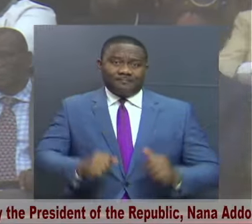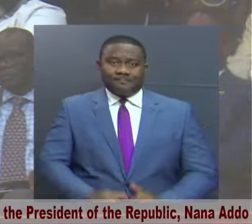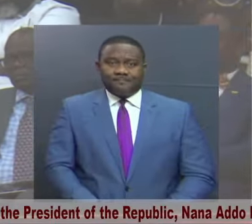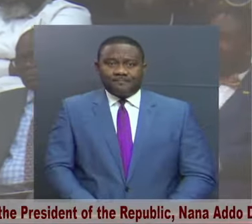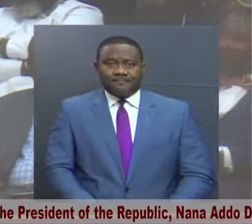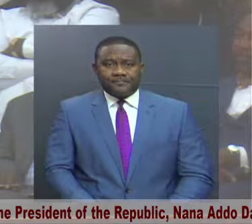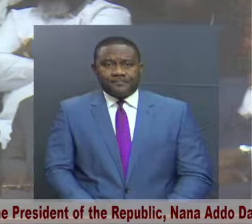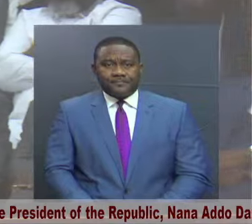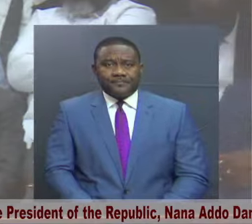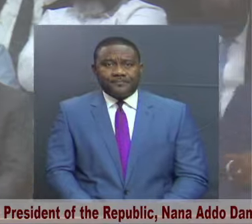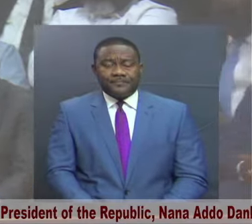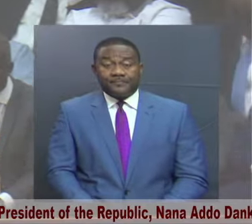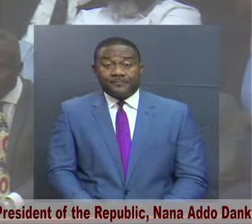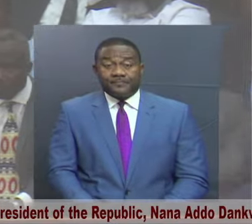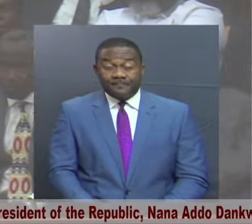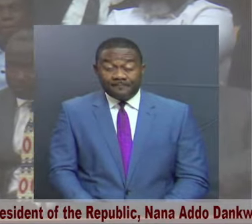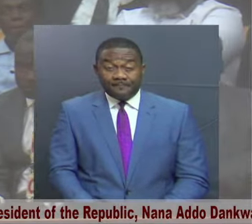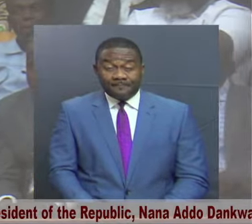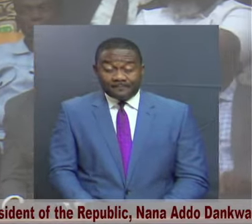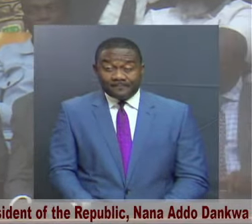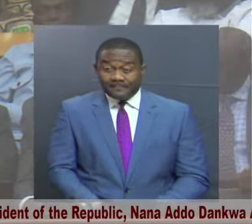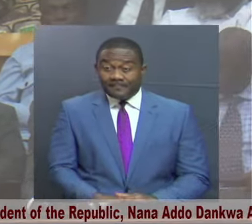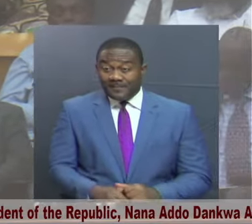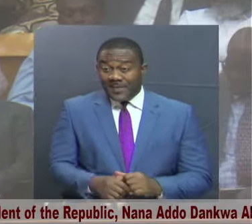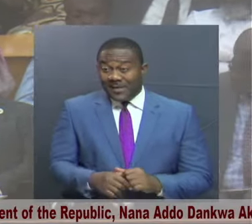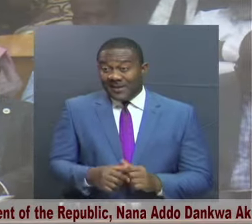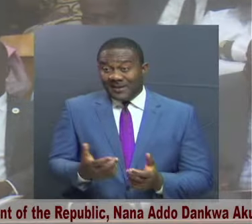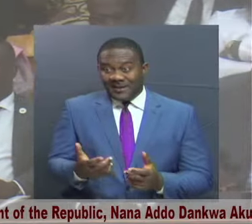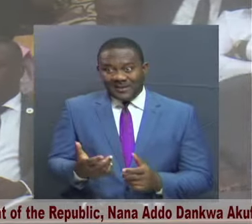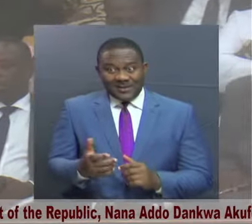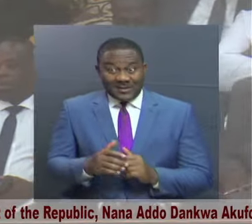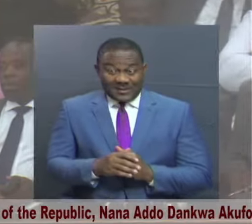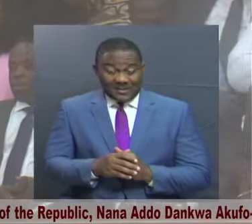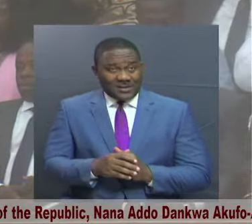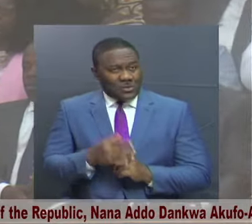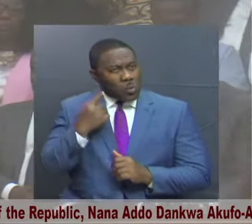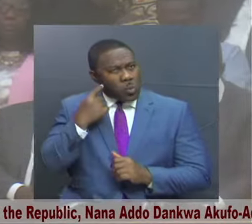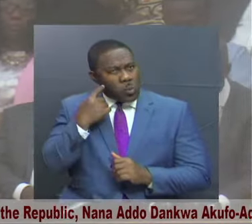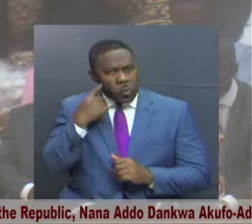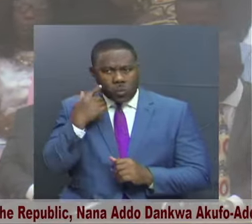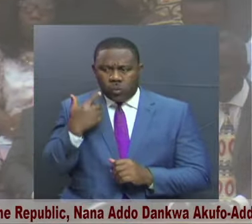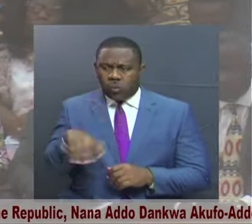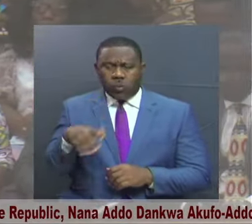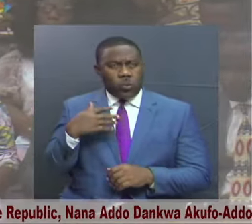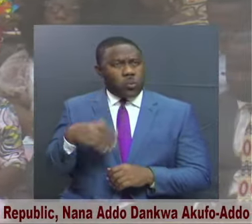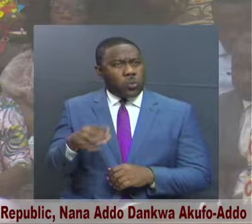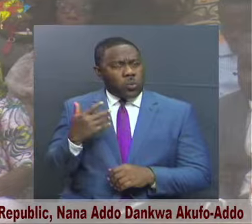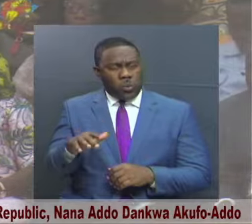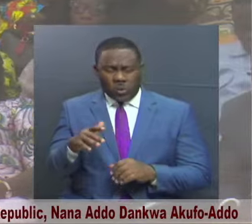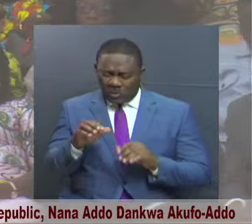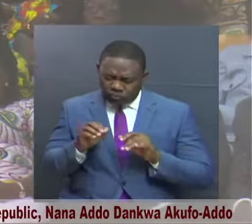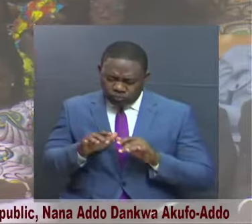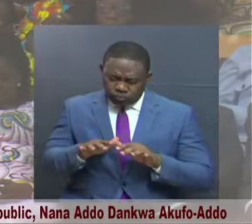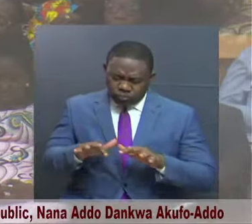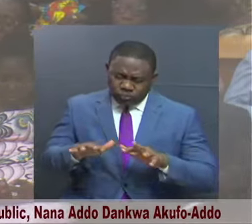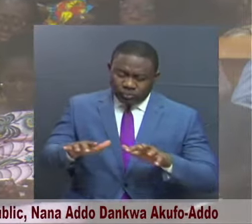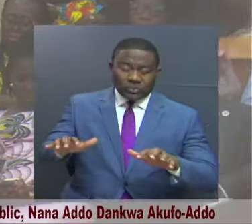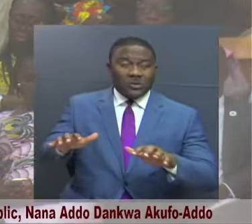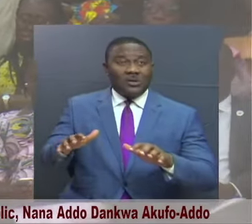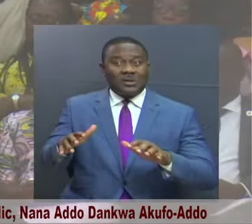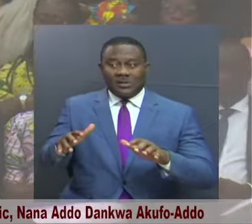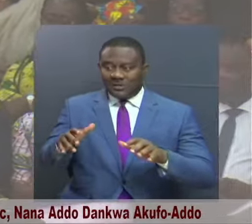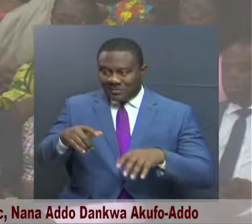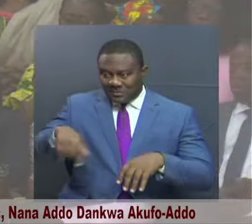Minds it is humbling on one hand and frightening on the other to think of the shared number of talents the free